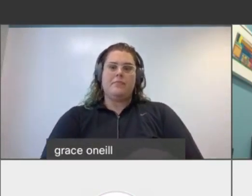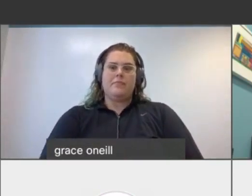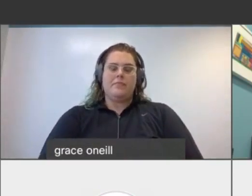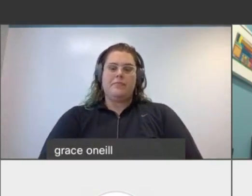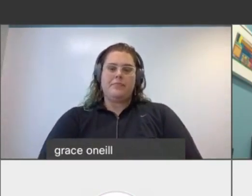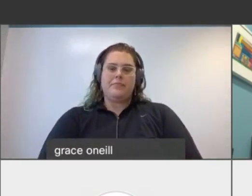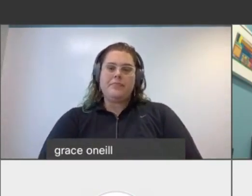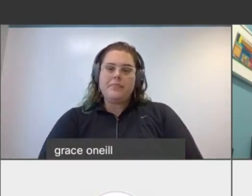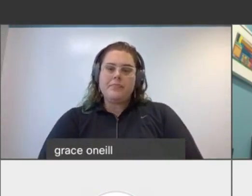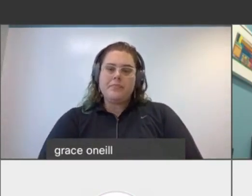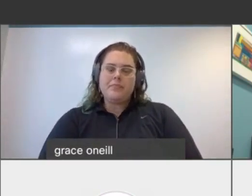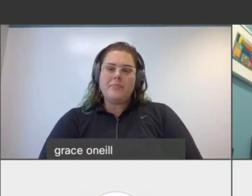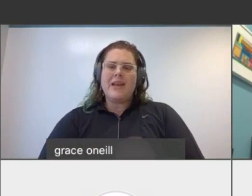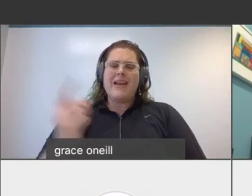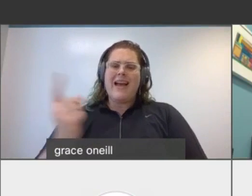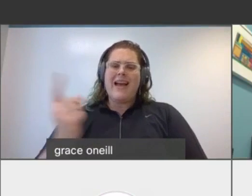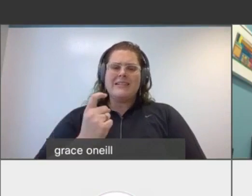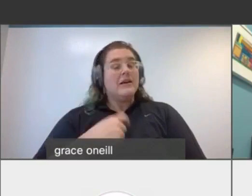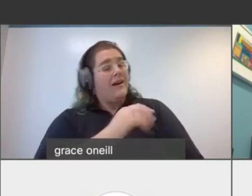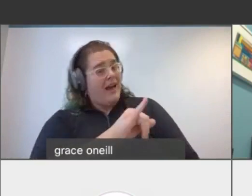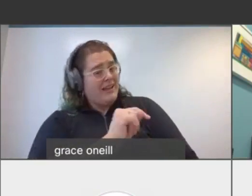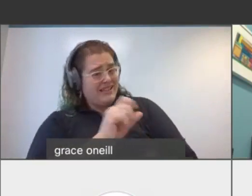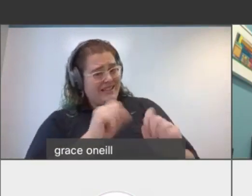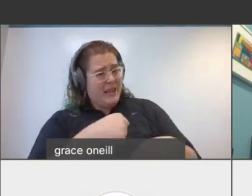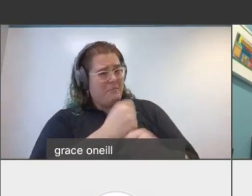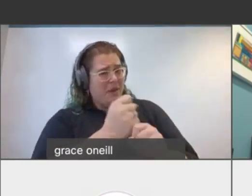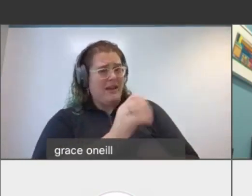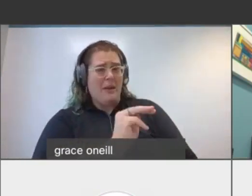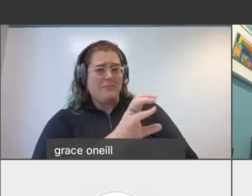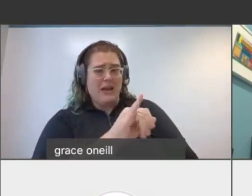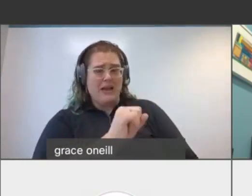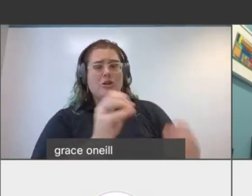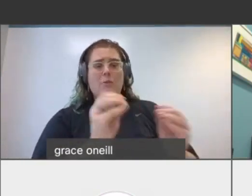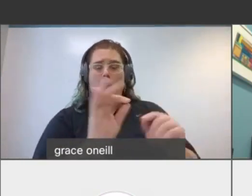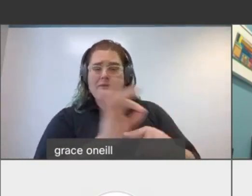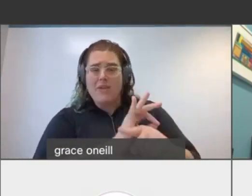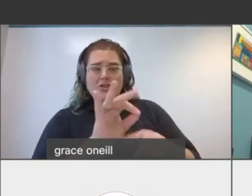Could IT make MCIS more functional on mobile devices?